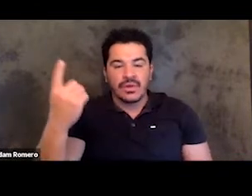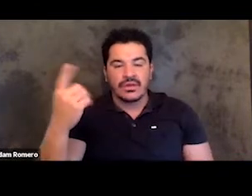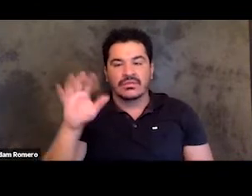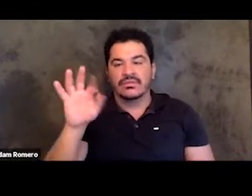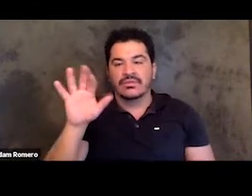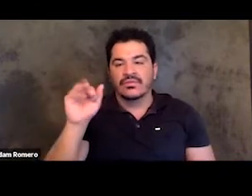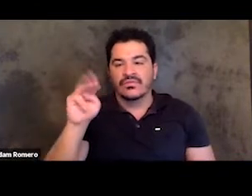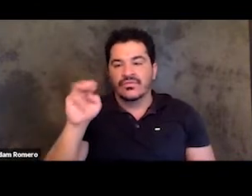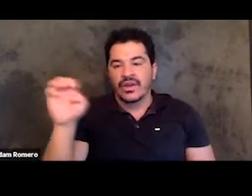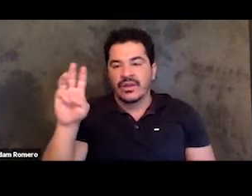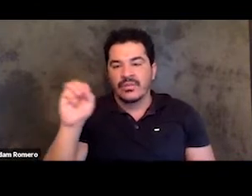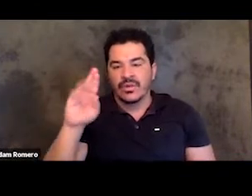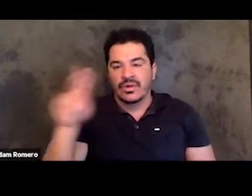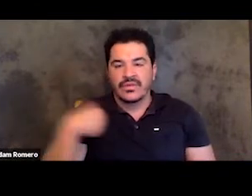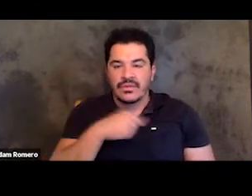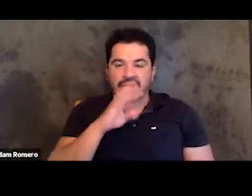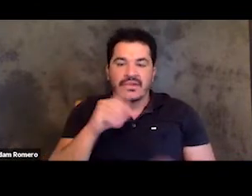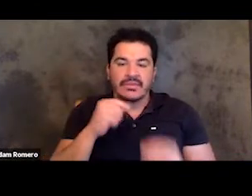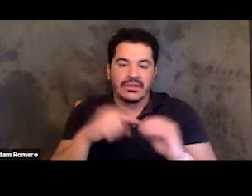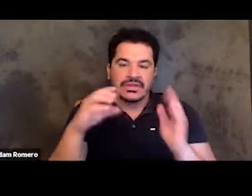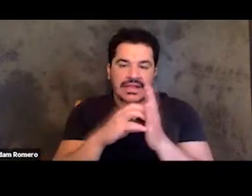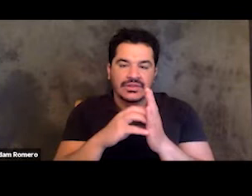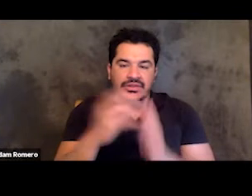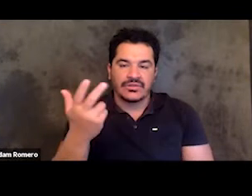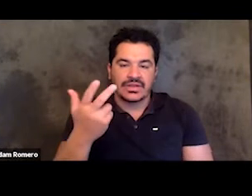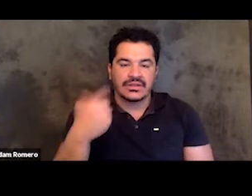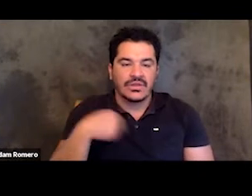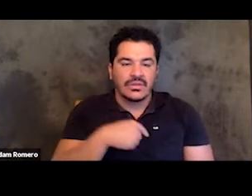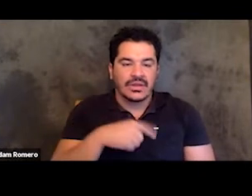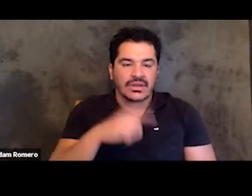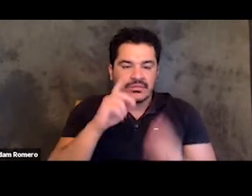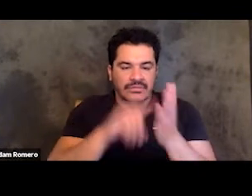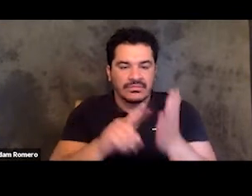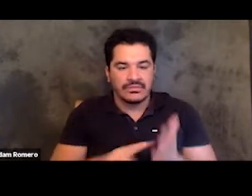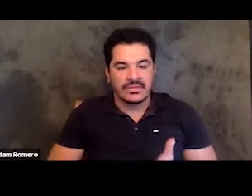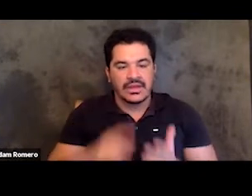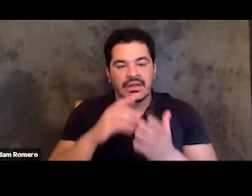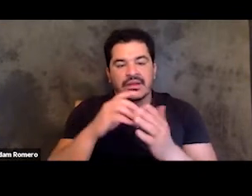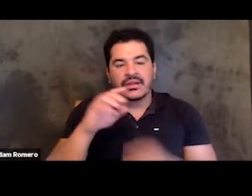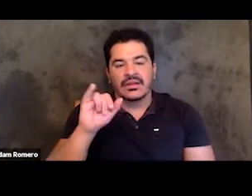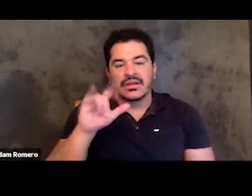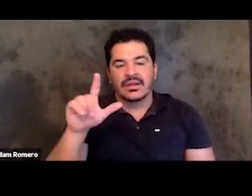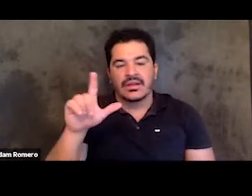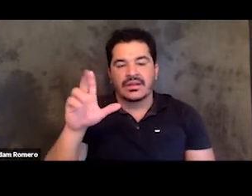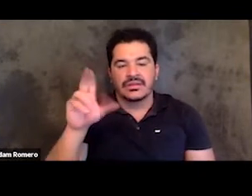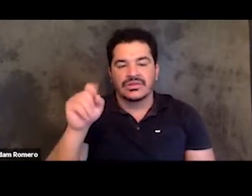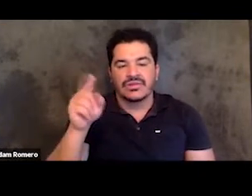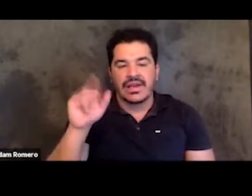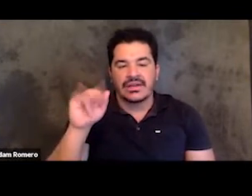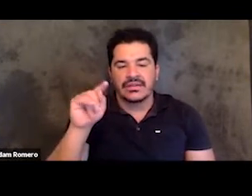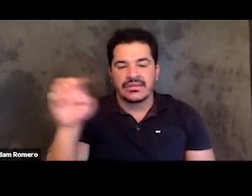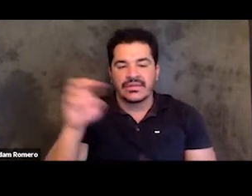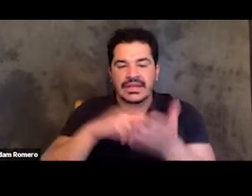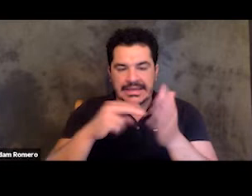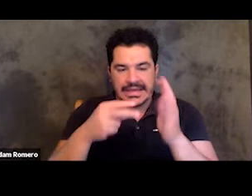3, and I mentioned I'd get back to later. We look at illustrative indicators and illustrative activities, and then we provide